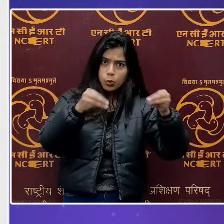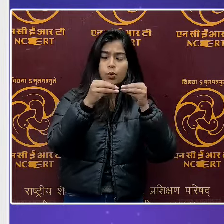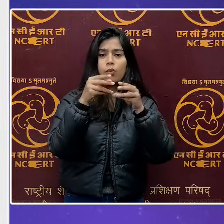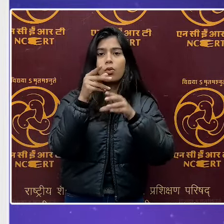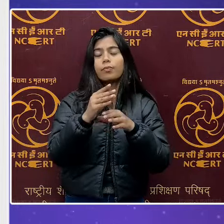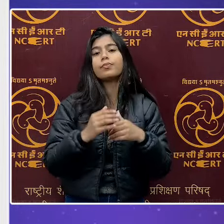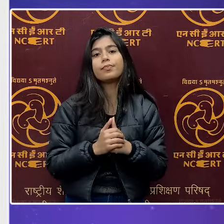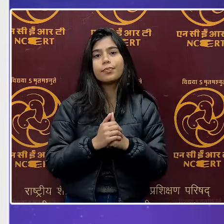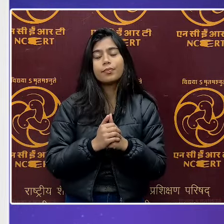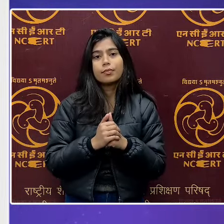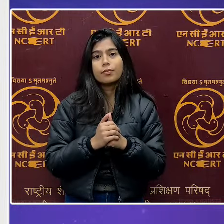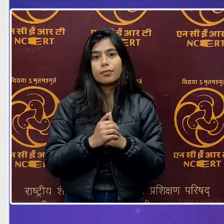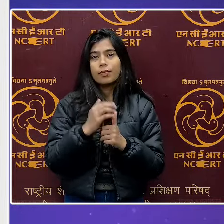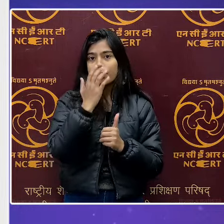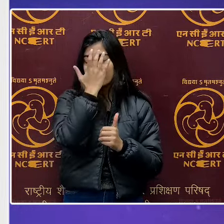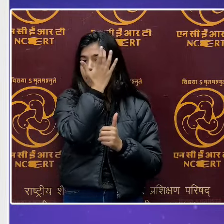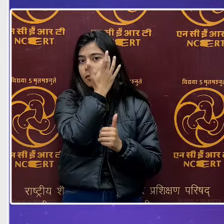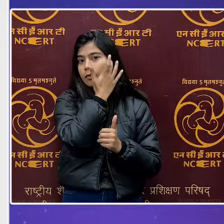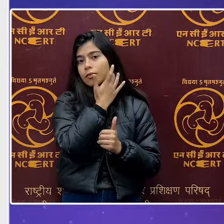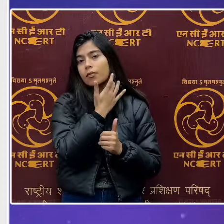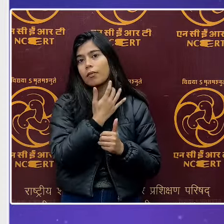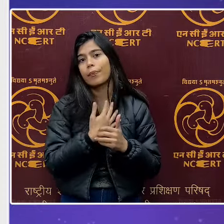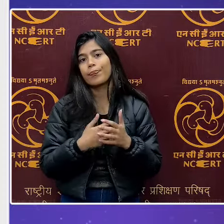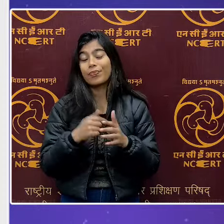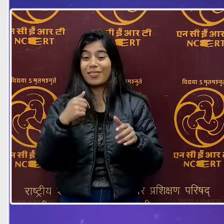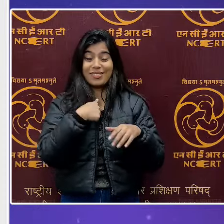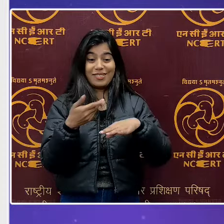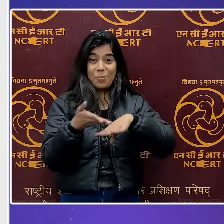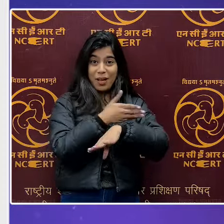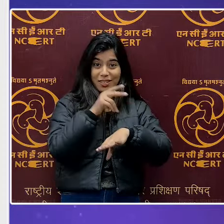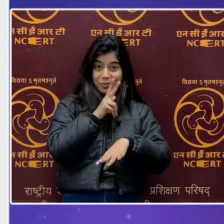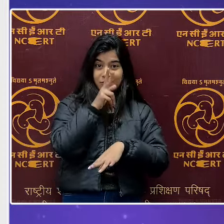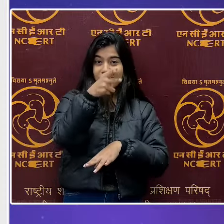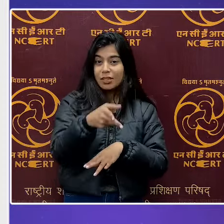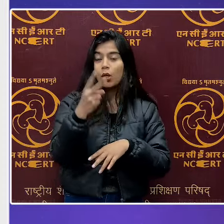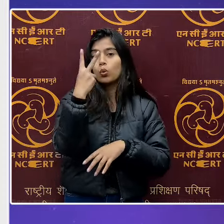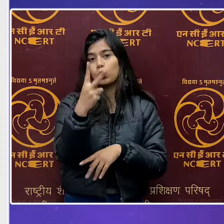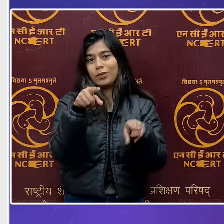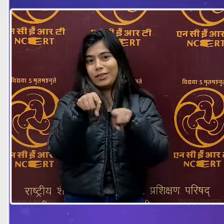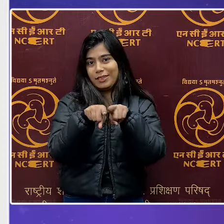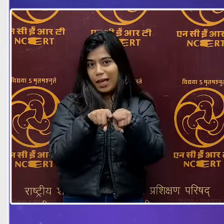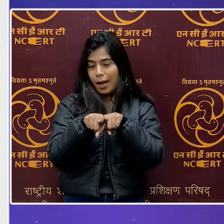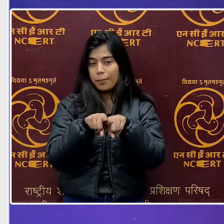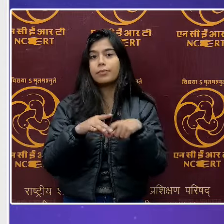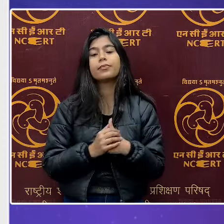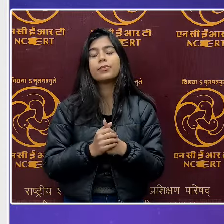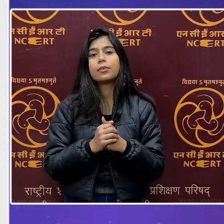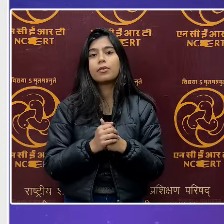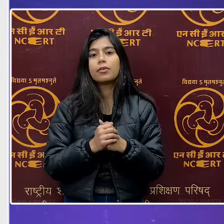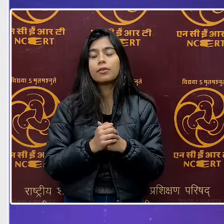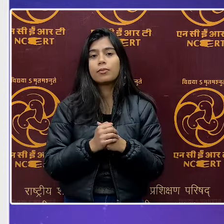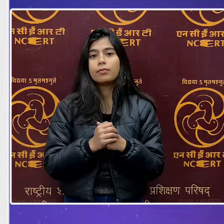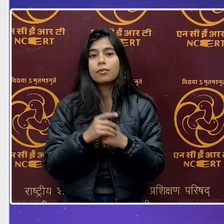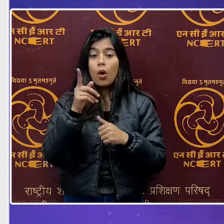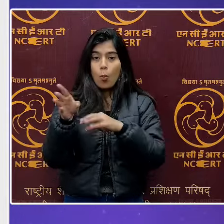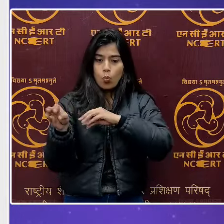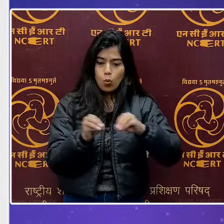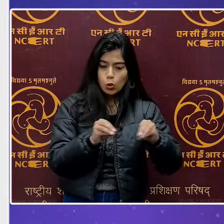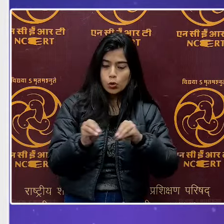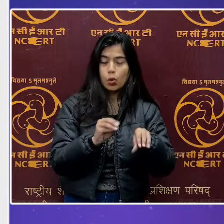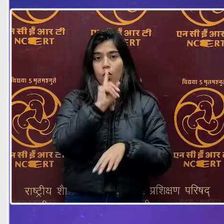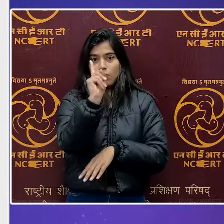oscillatory motion, as I also told you, gave you two examples, motion of a swing and motion of the blades